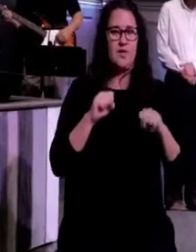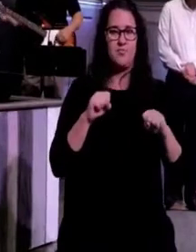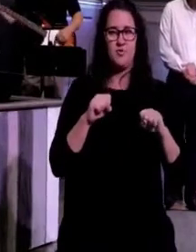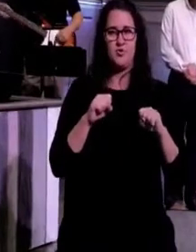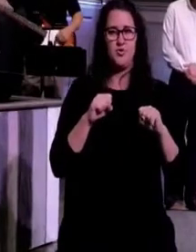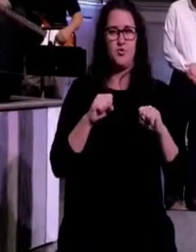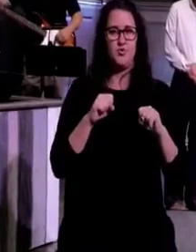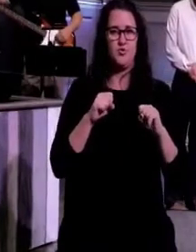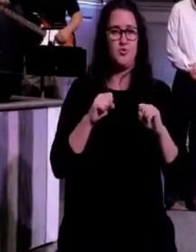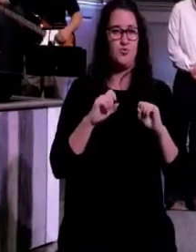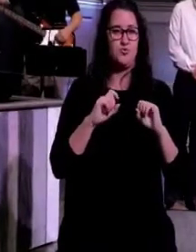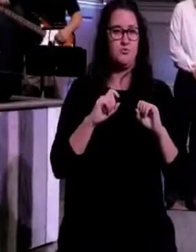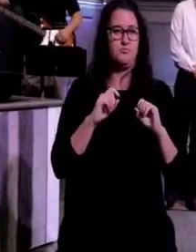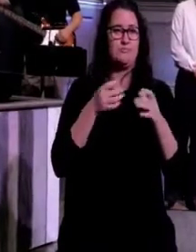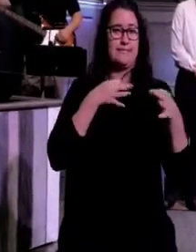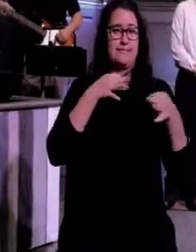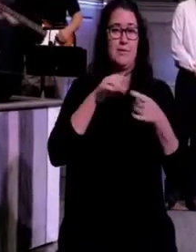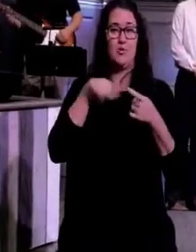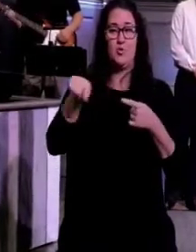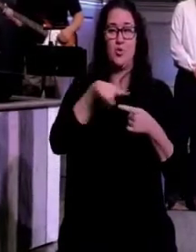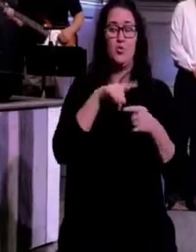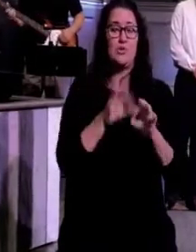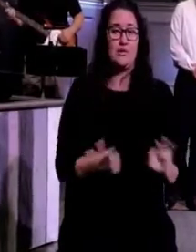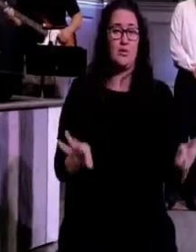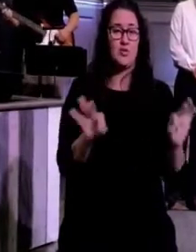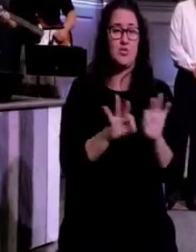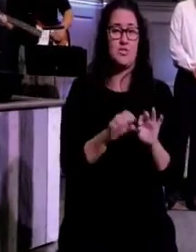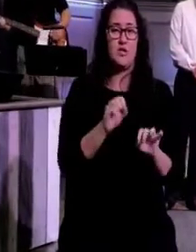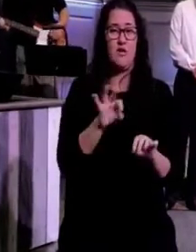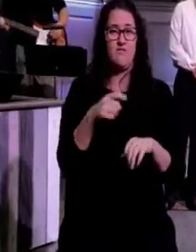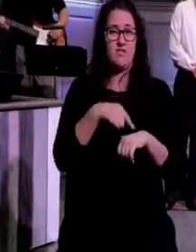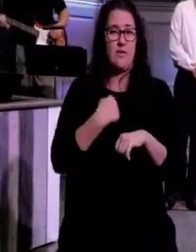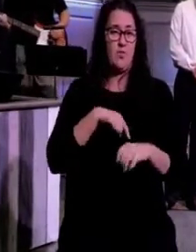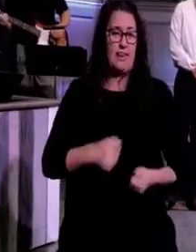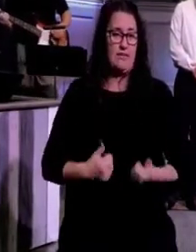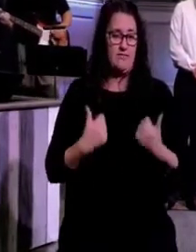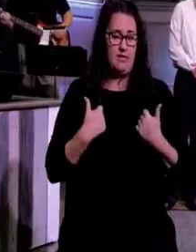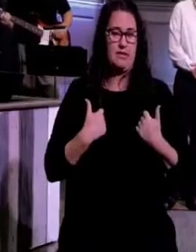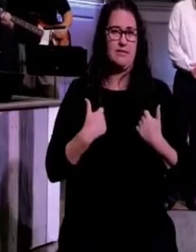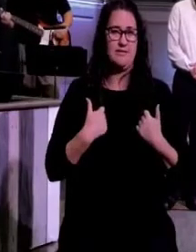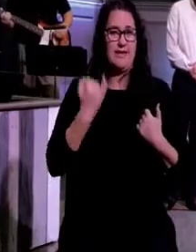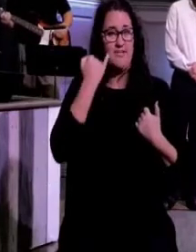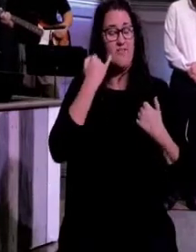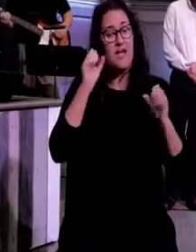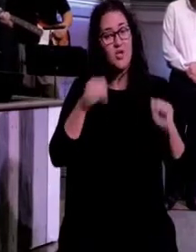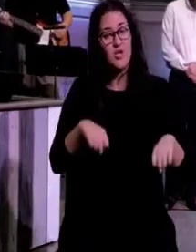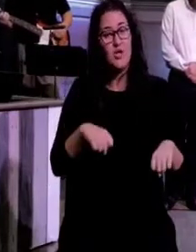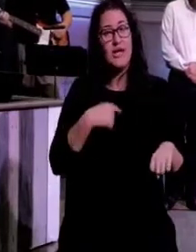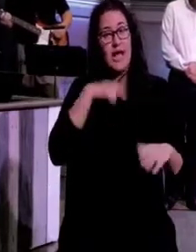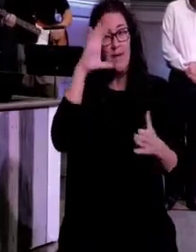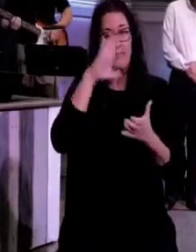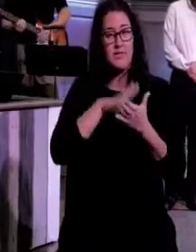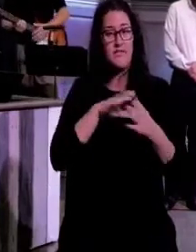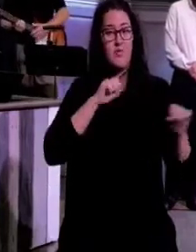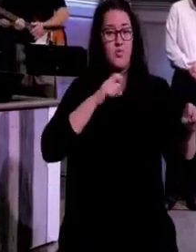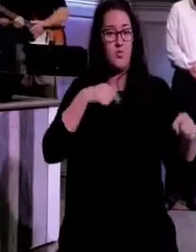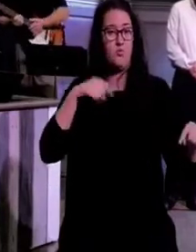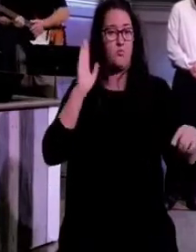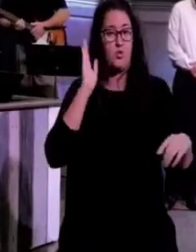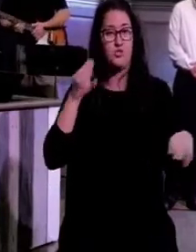the urgency of the time that we live in. If I could, I believe it would shake you to the